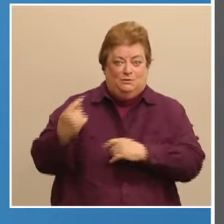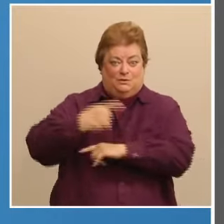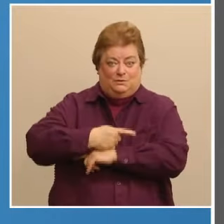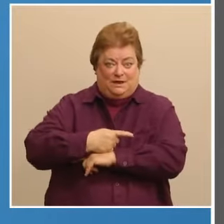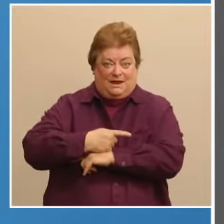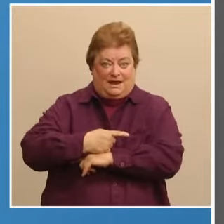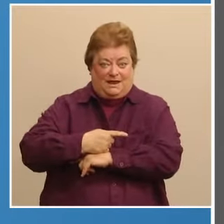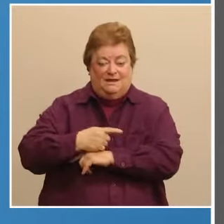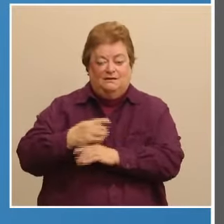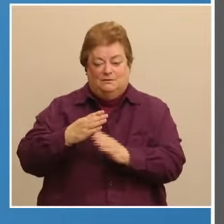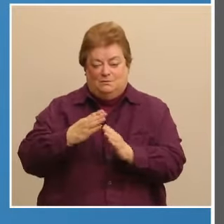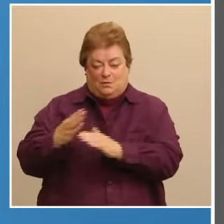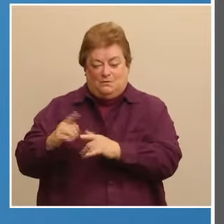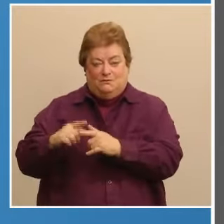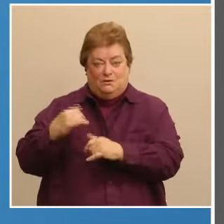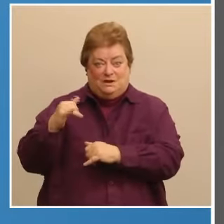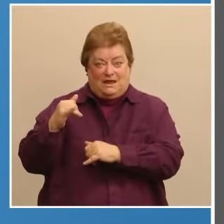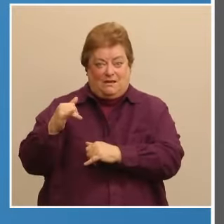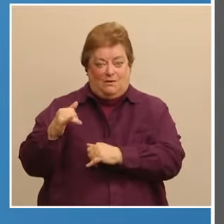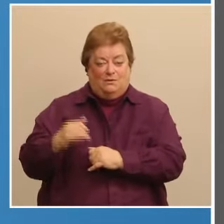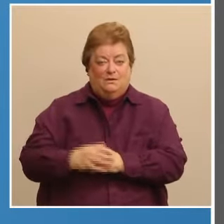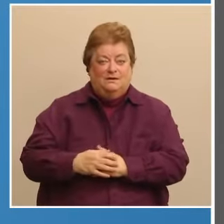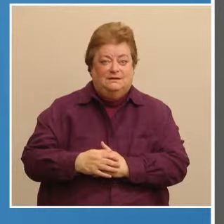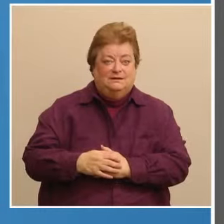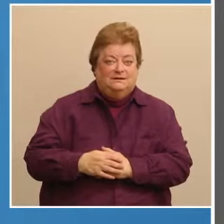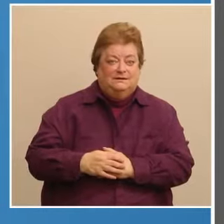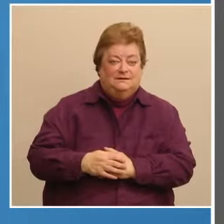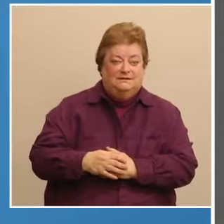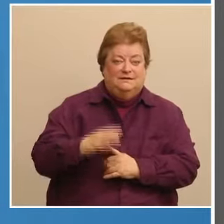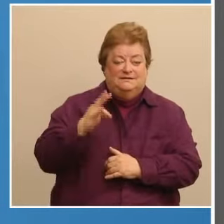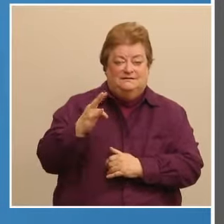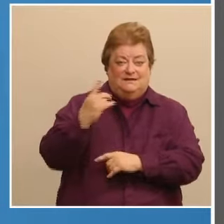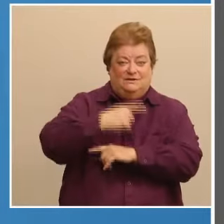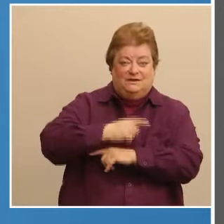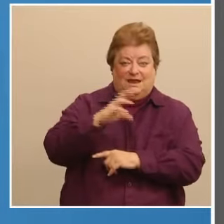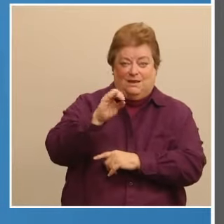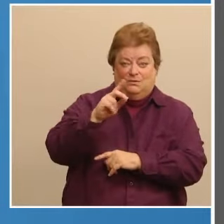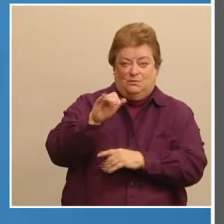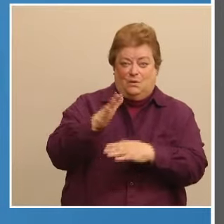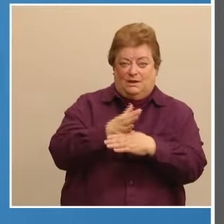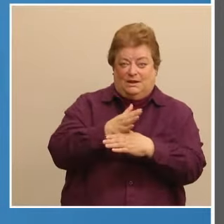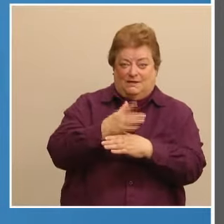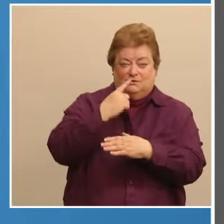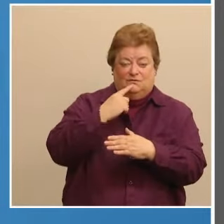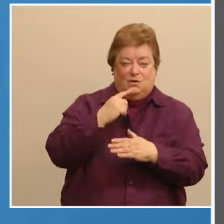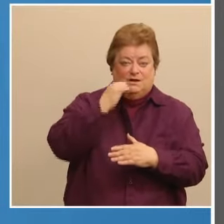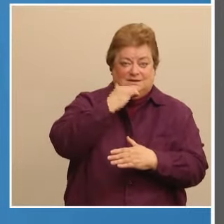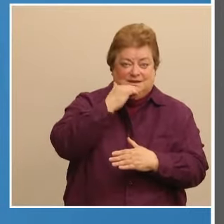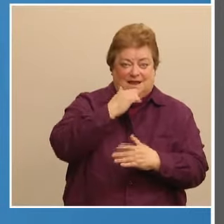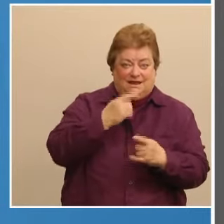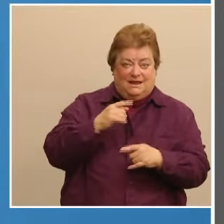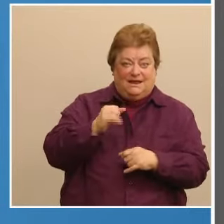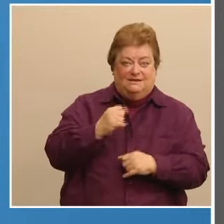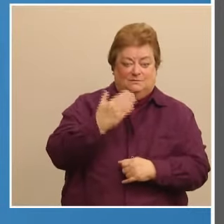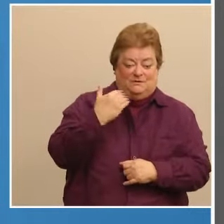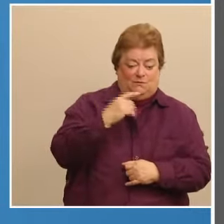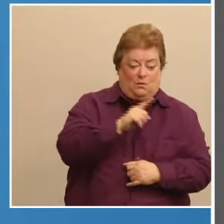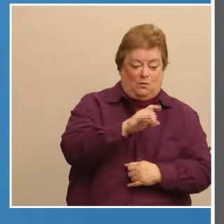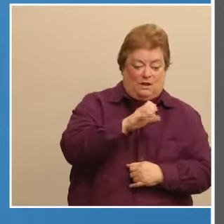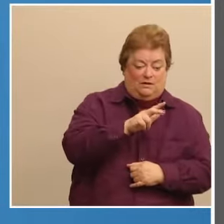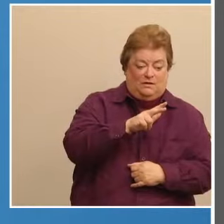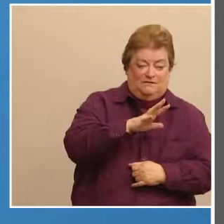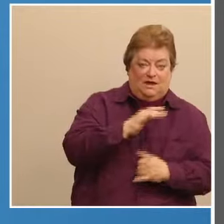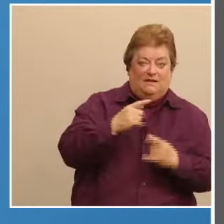our move to yellow on the dial. The 7-day rolling average of new daily cases is down from